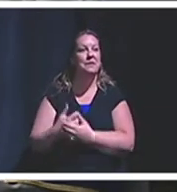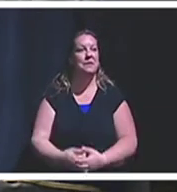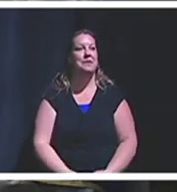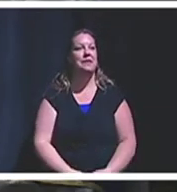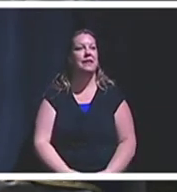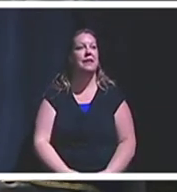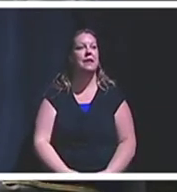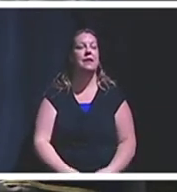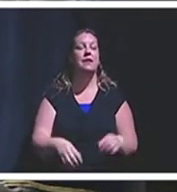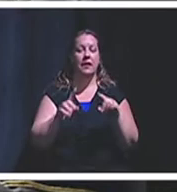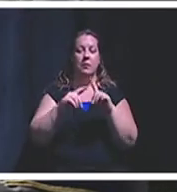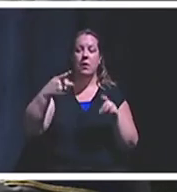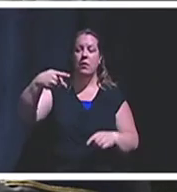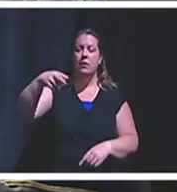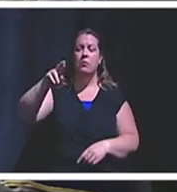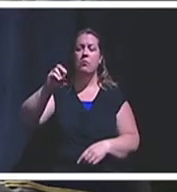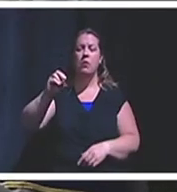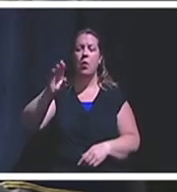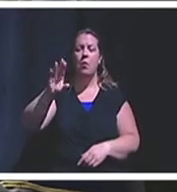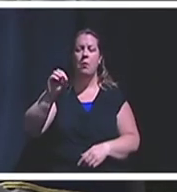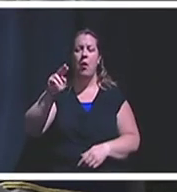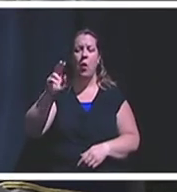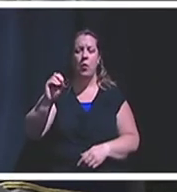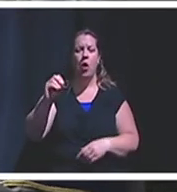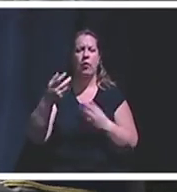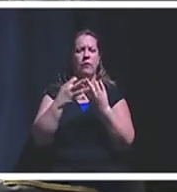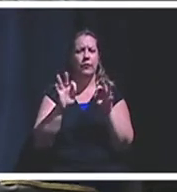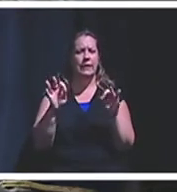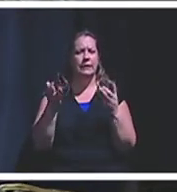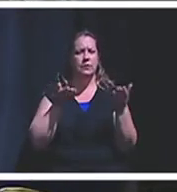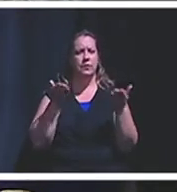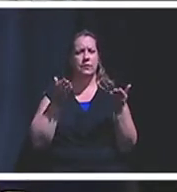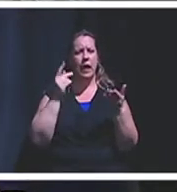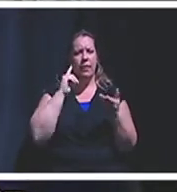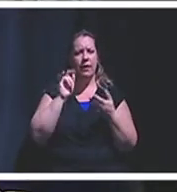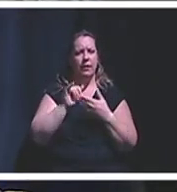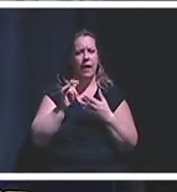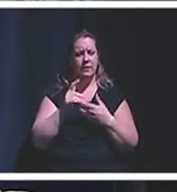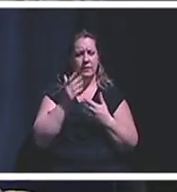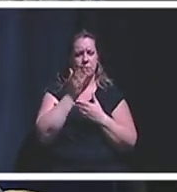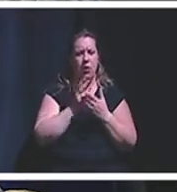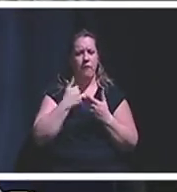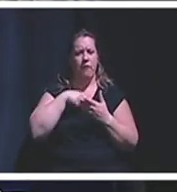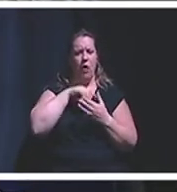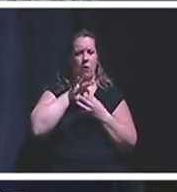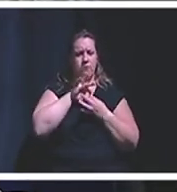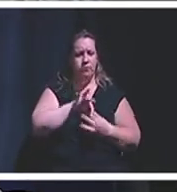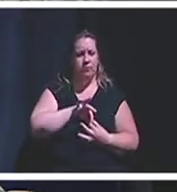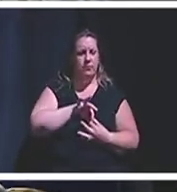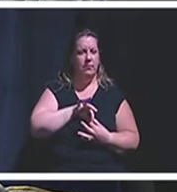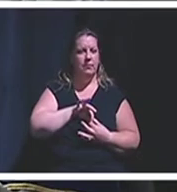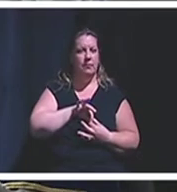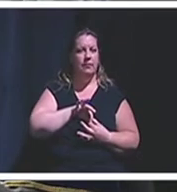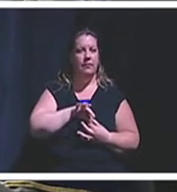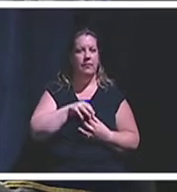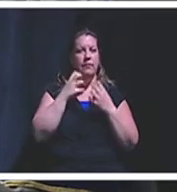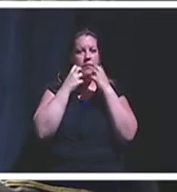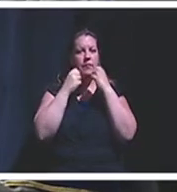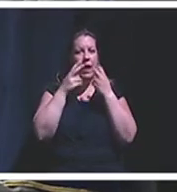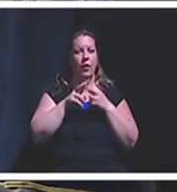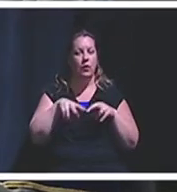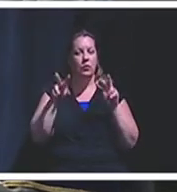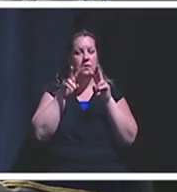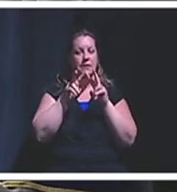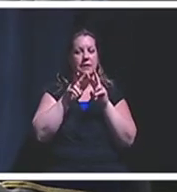But the pro bono service is something that I think is part of our core values, community and giving